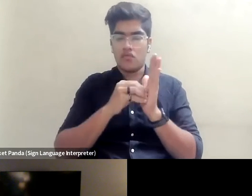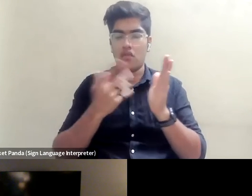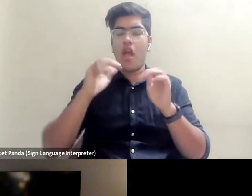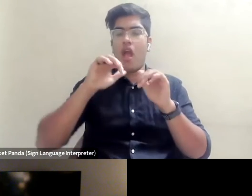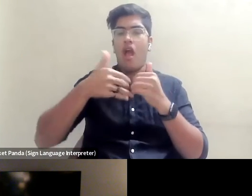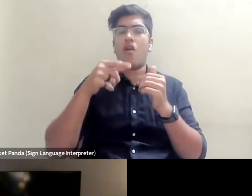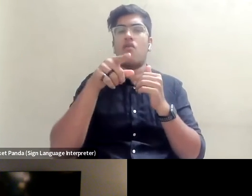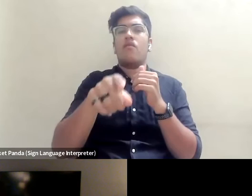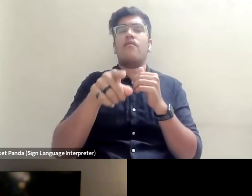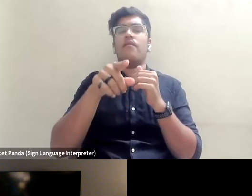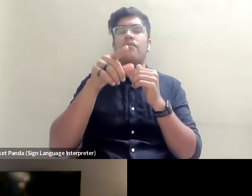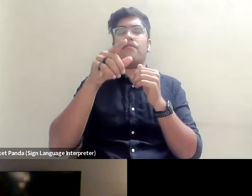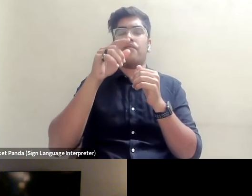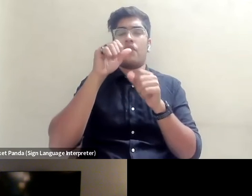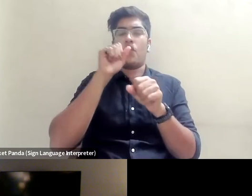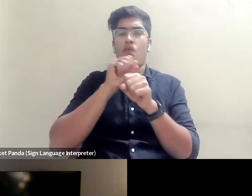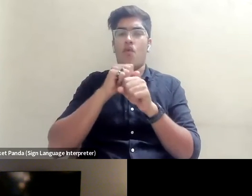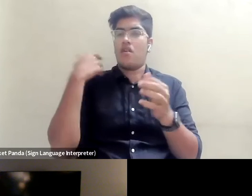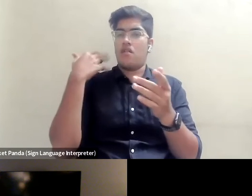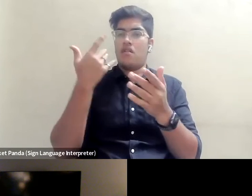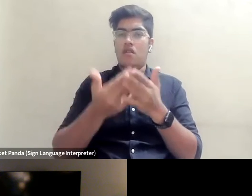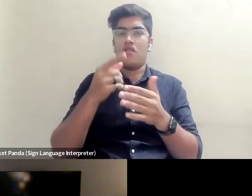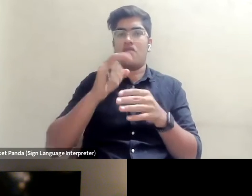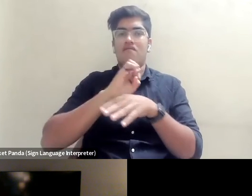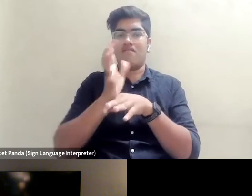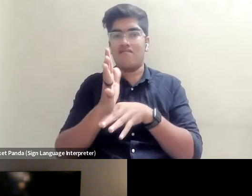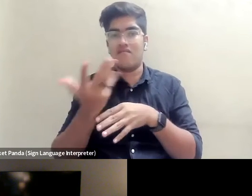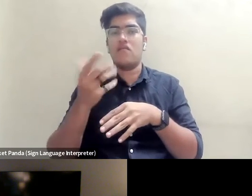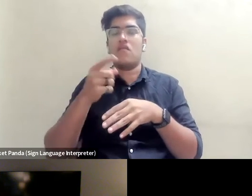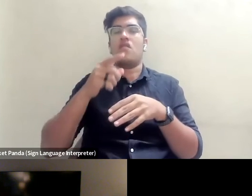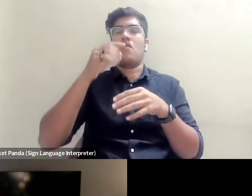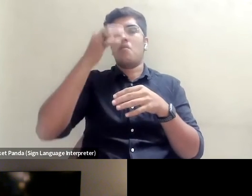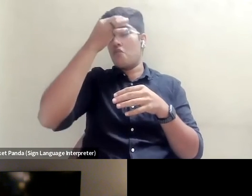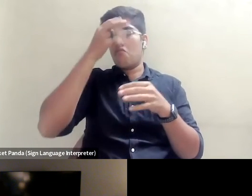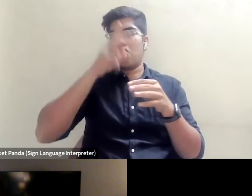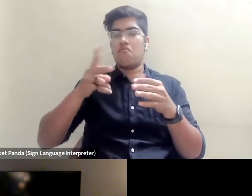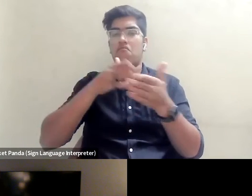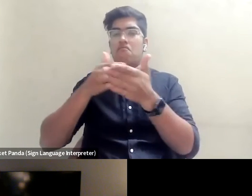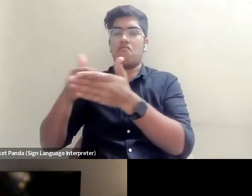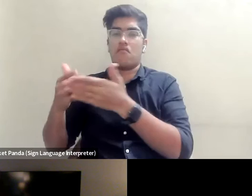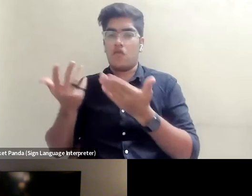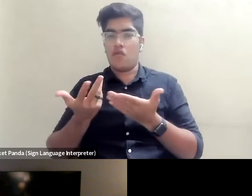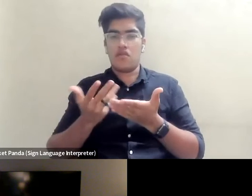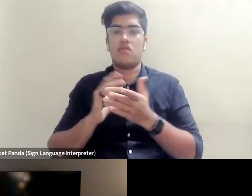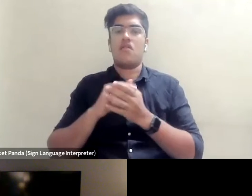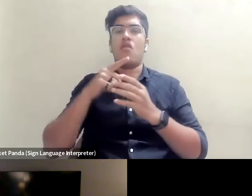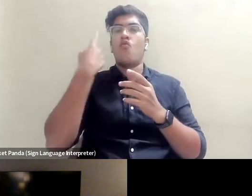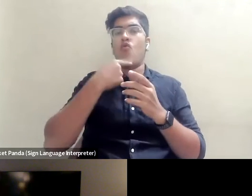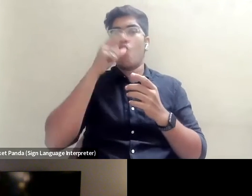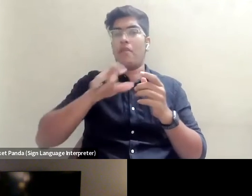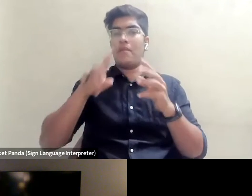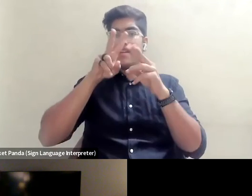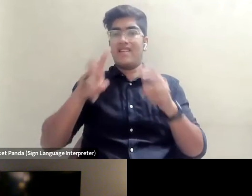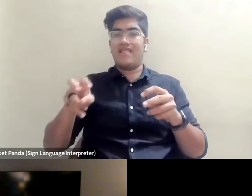and how kind of COVID has further complicated those things. And I think for all researchers, and if there are any researchers in our audience, I think this is something